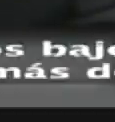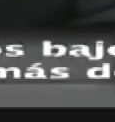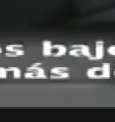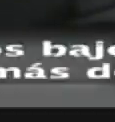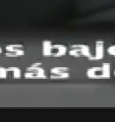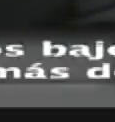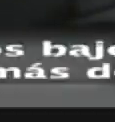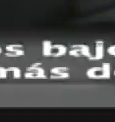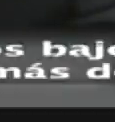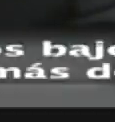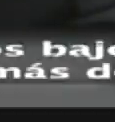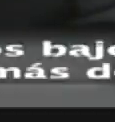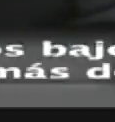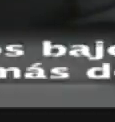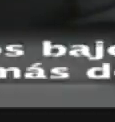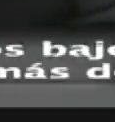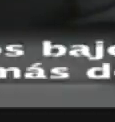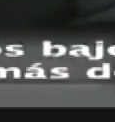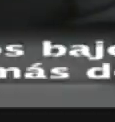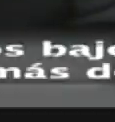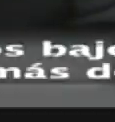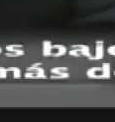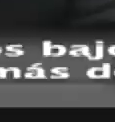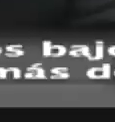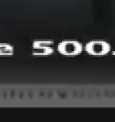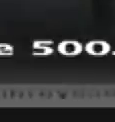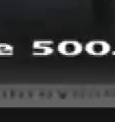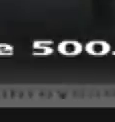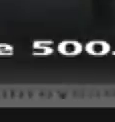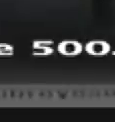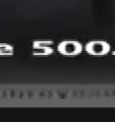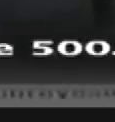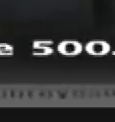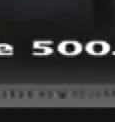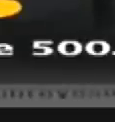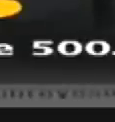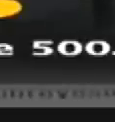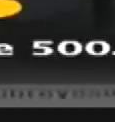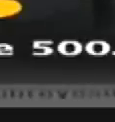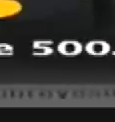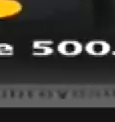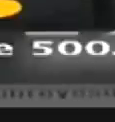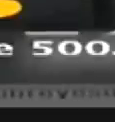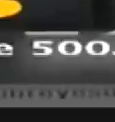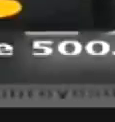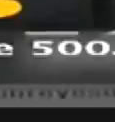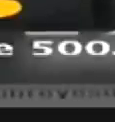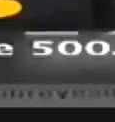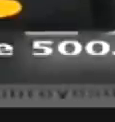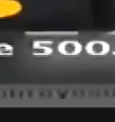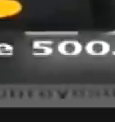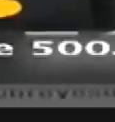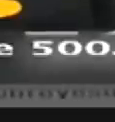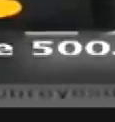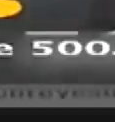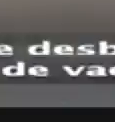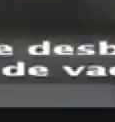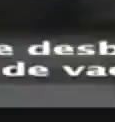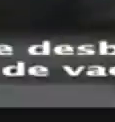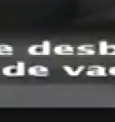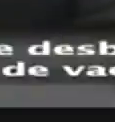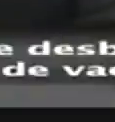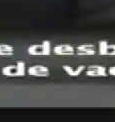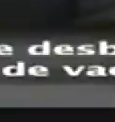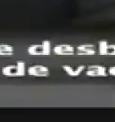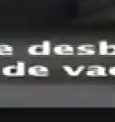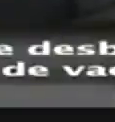income countries, it's one in more than 500. One in four versus one in 500.